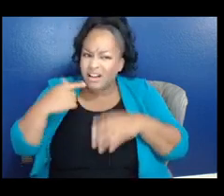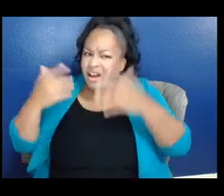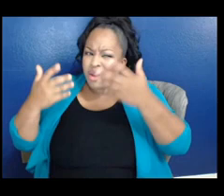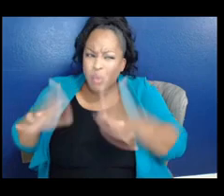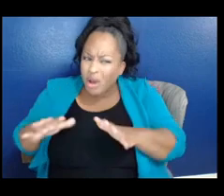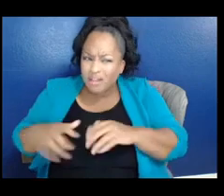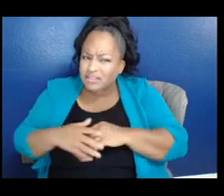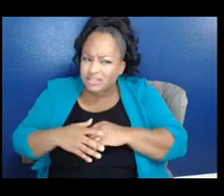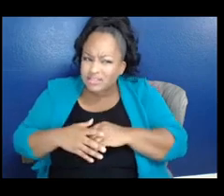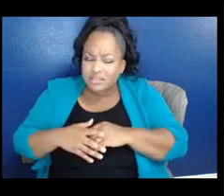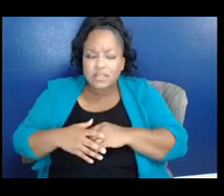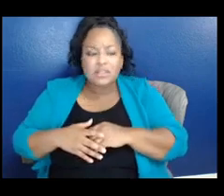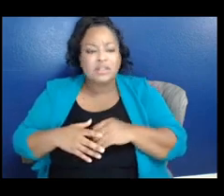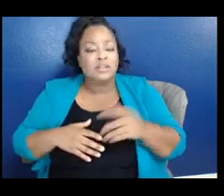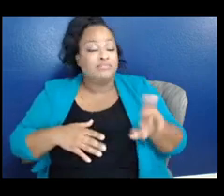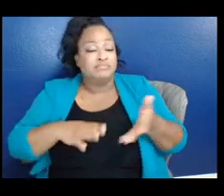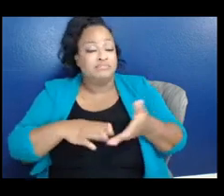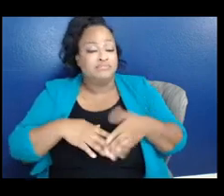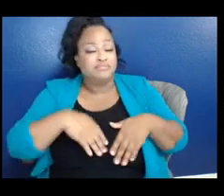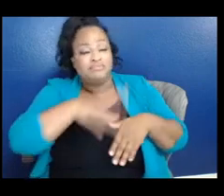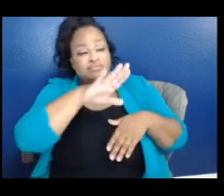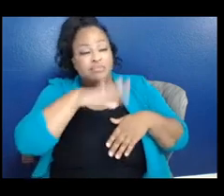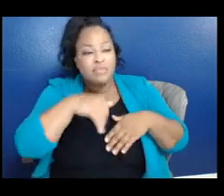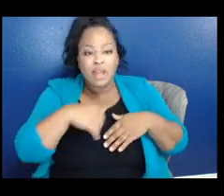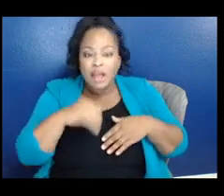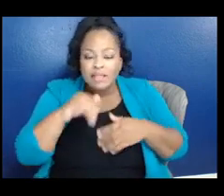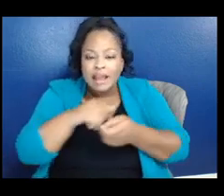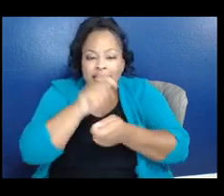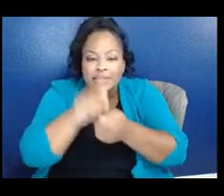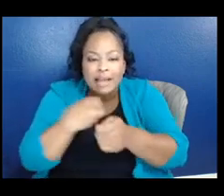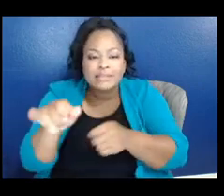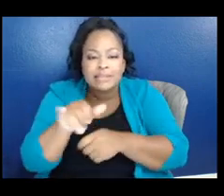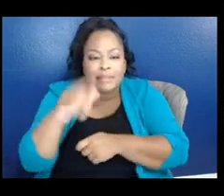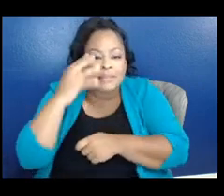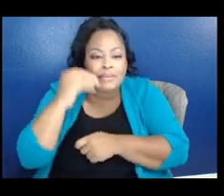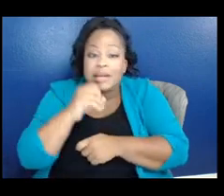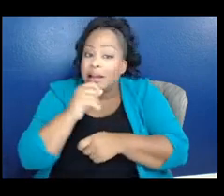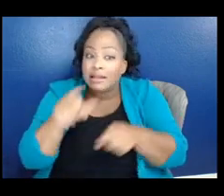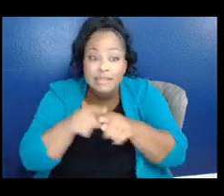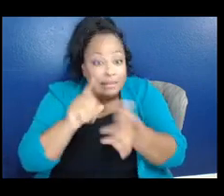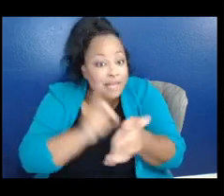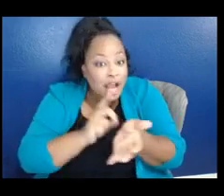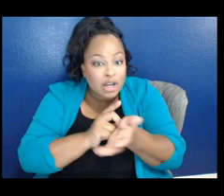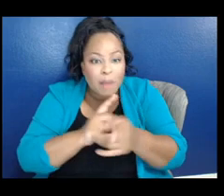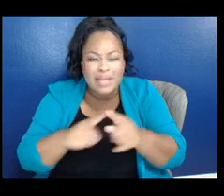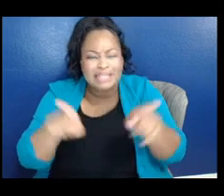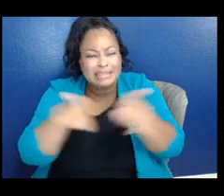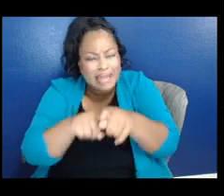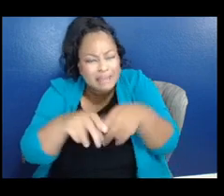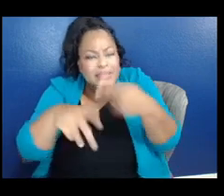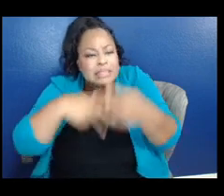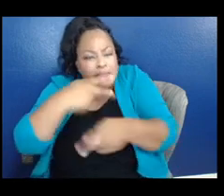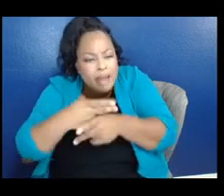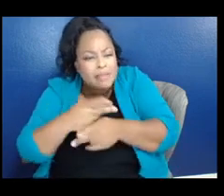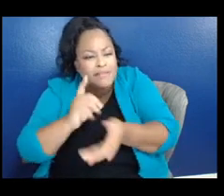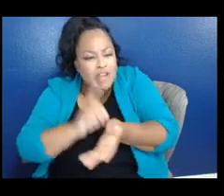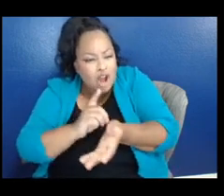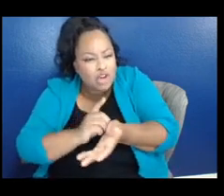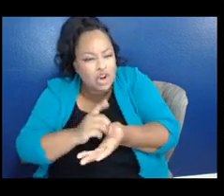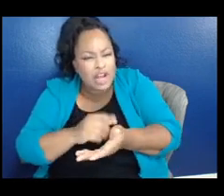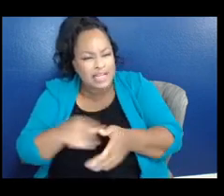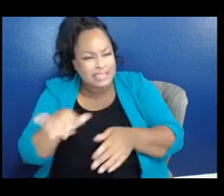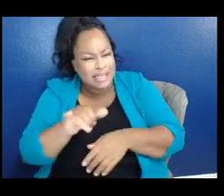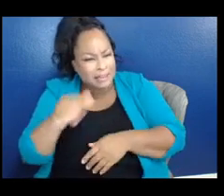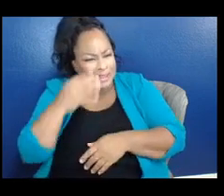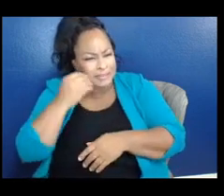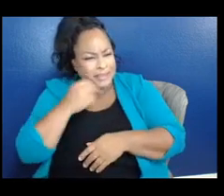don't want a hysterectomy. And he pretty much dismissed her. I had that exact same experience, not the same doctor, but same type of doctor. And I